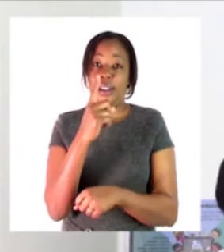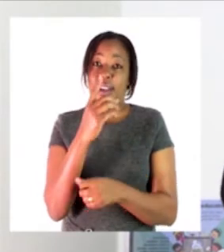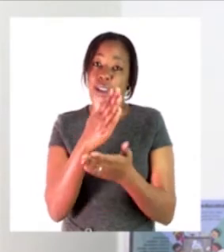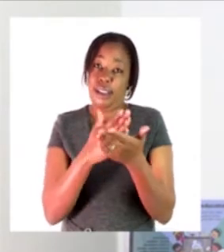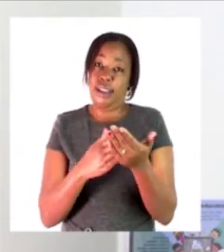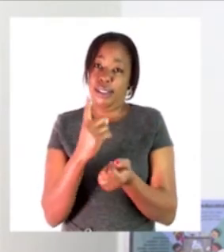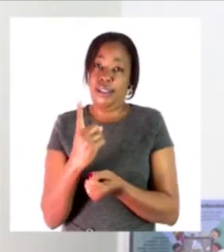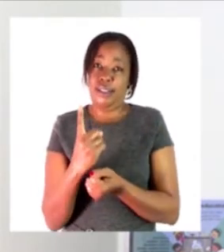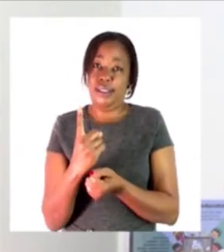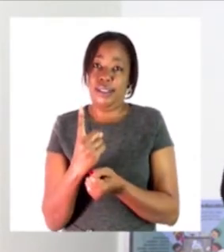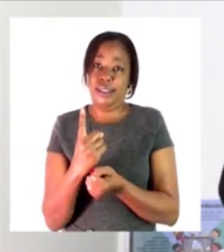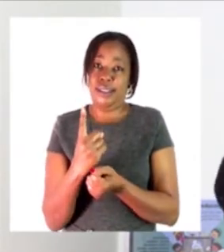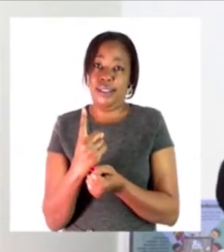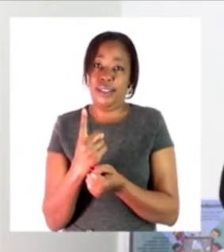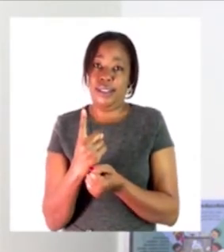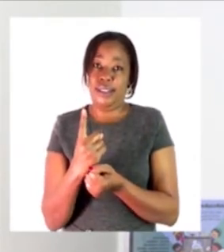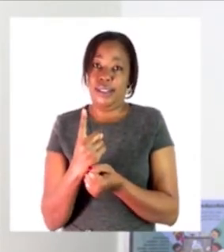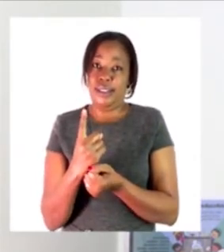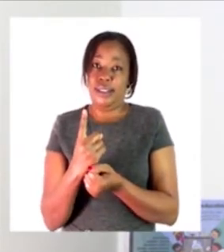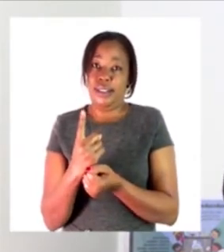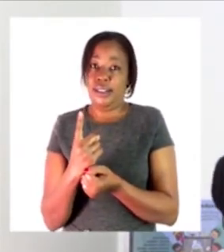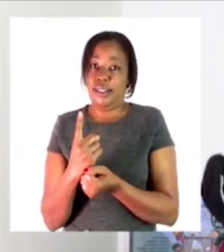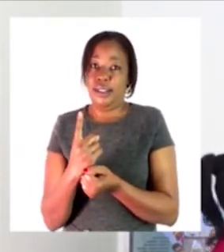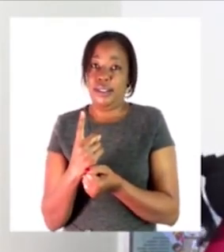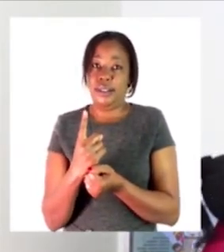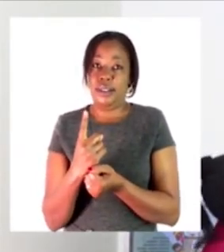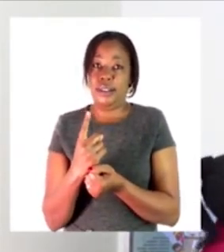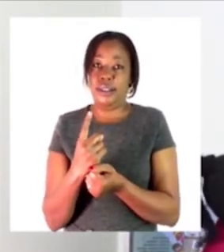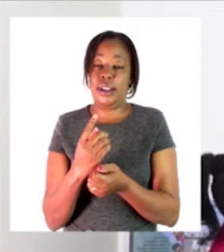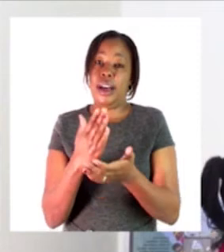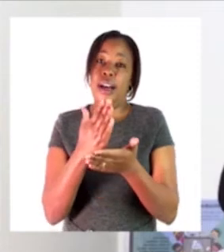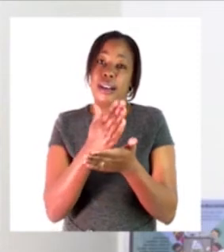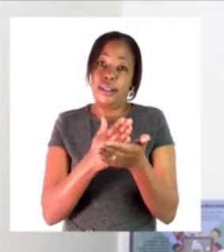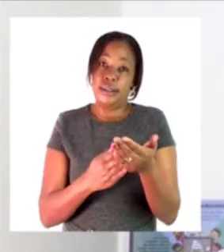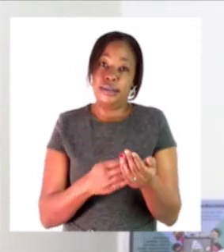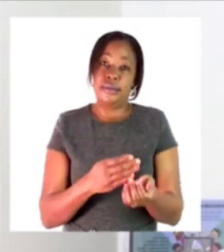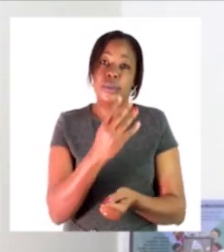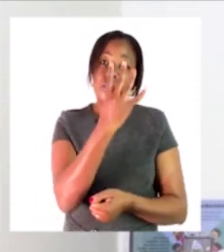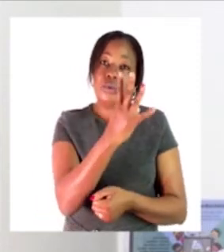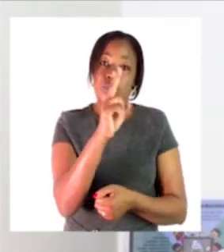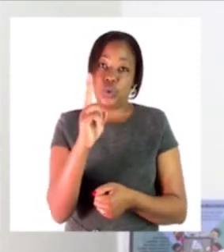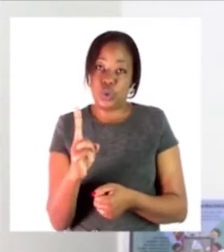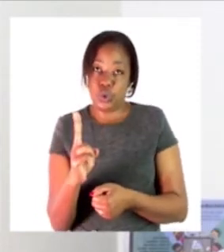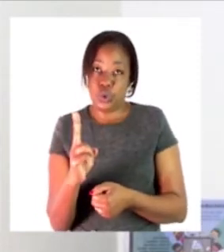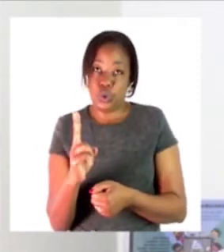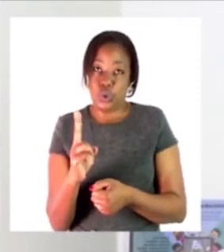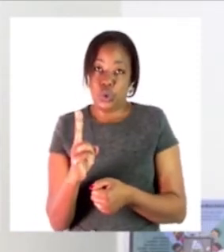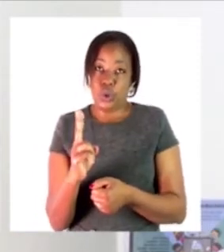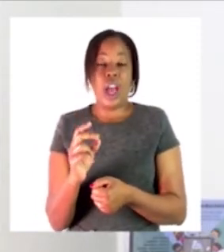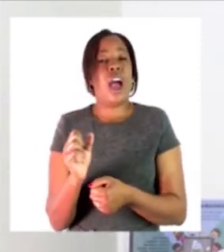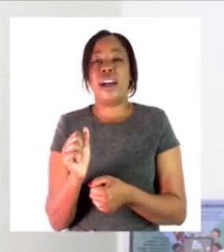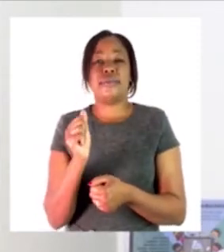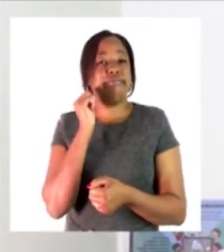how many halves are, what is the half of 42? The half of 42, we can just end it